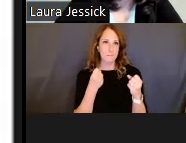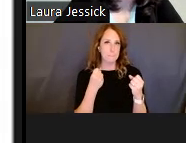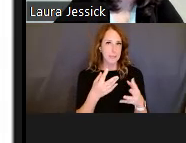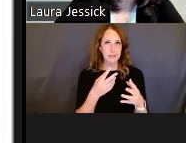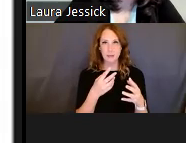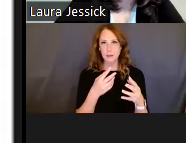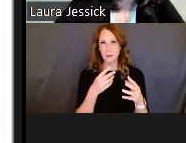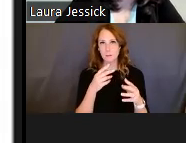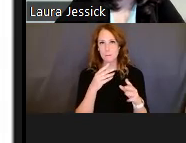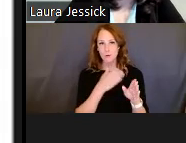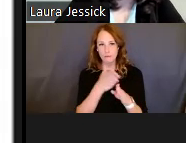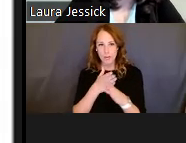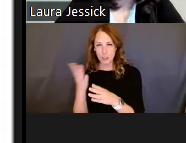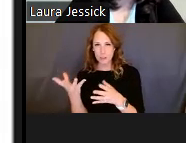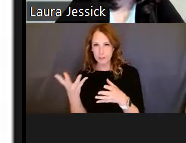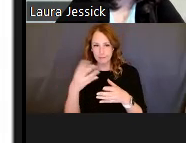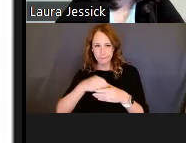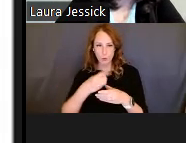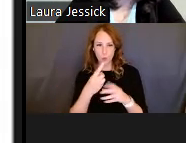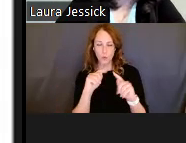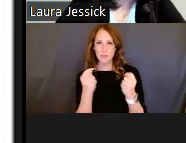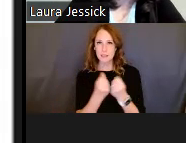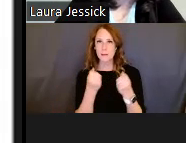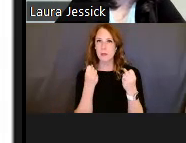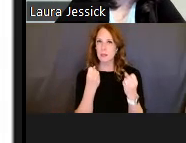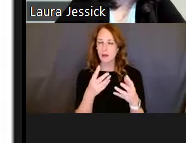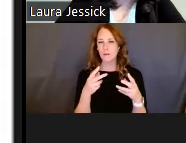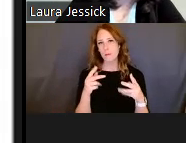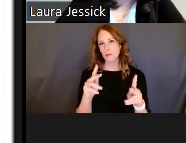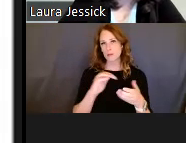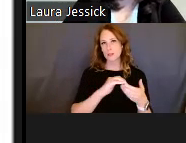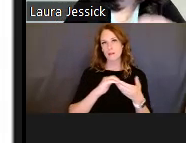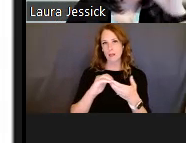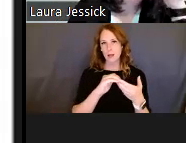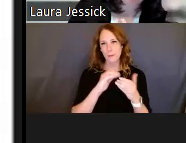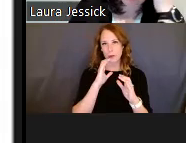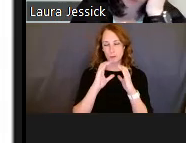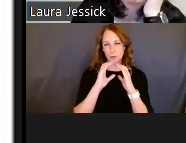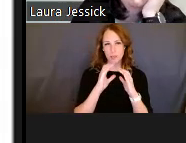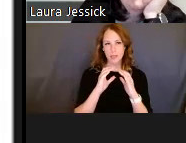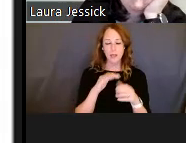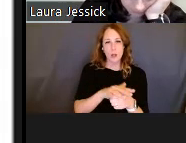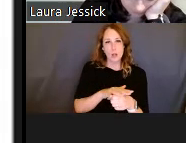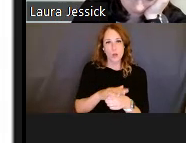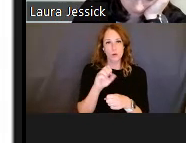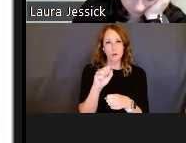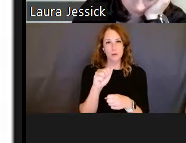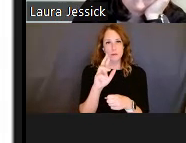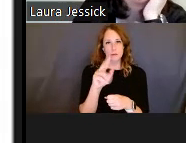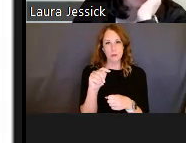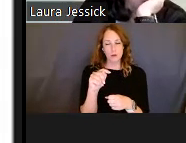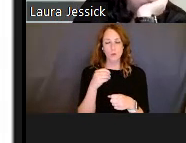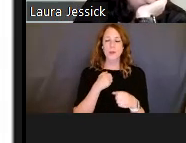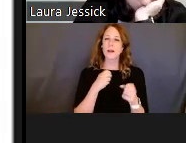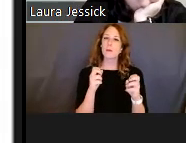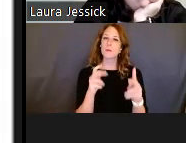team to come together and collaborate and communicate, right? So at the local SARTs, there's an opportunity to